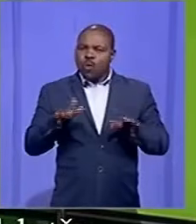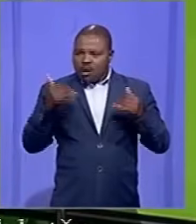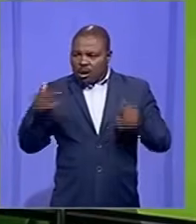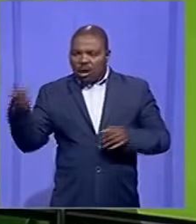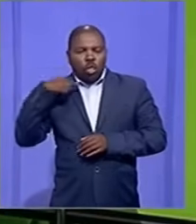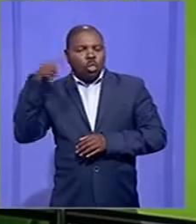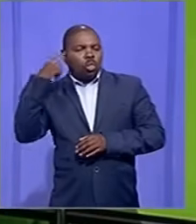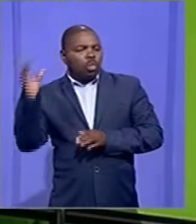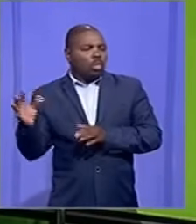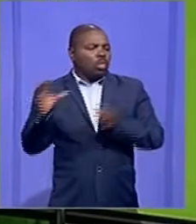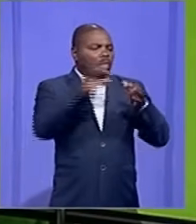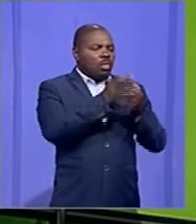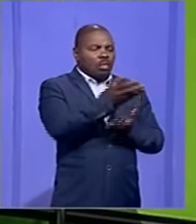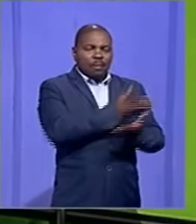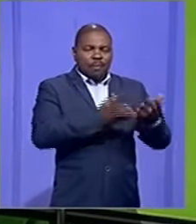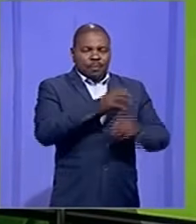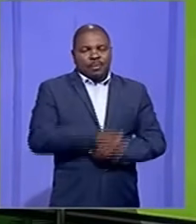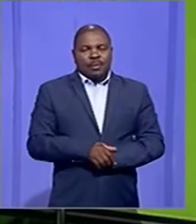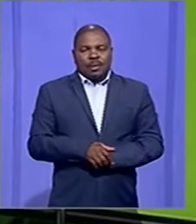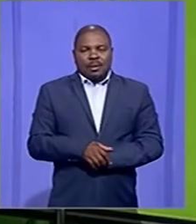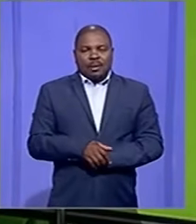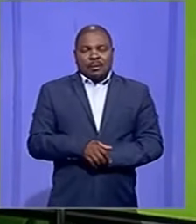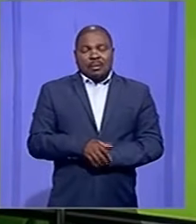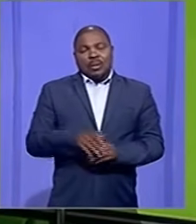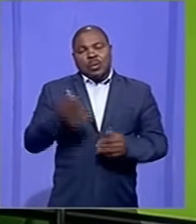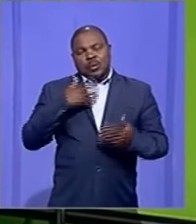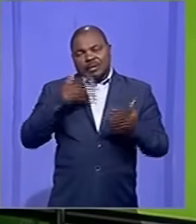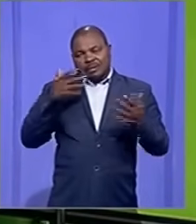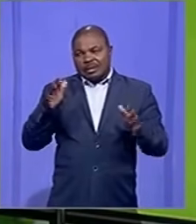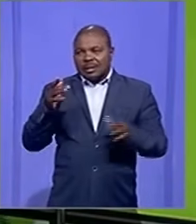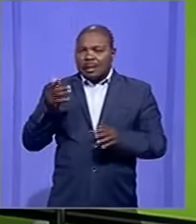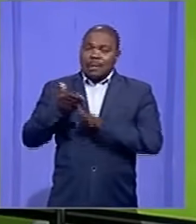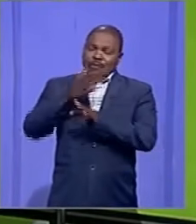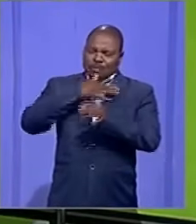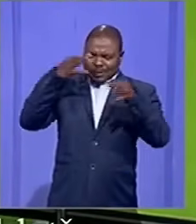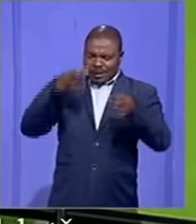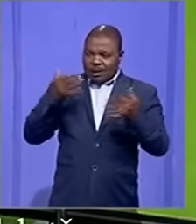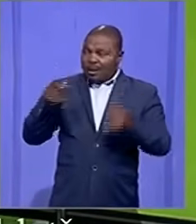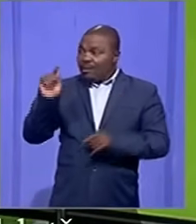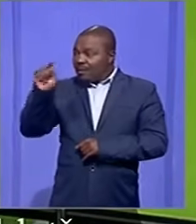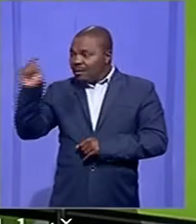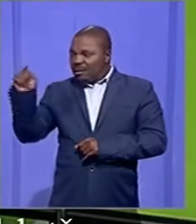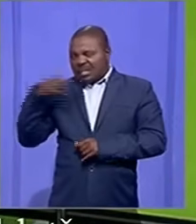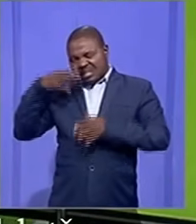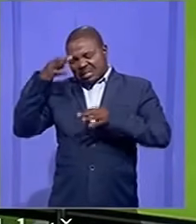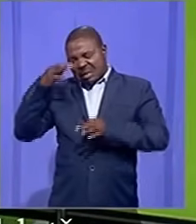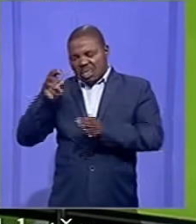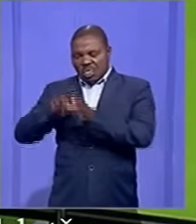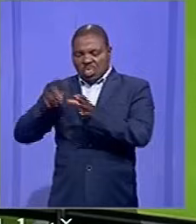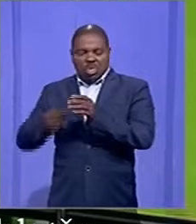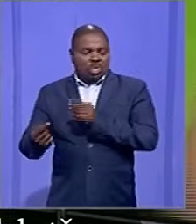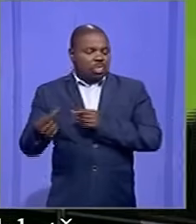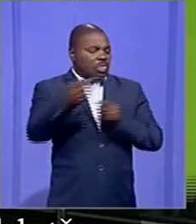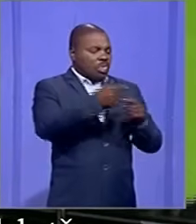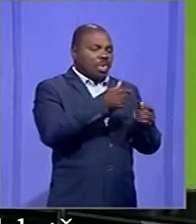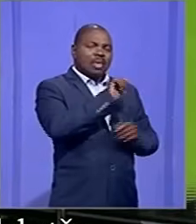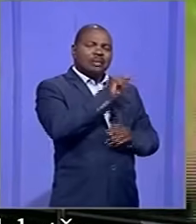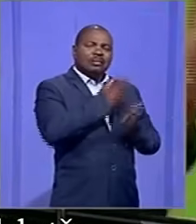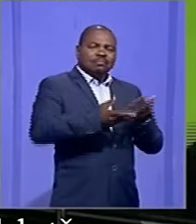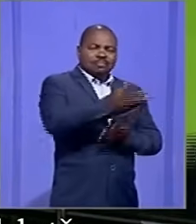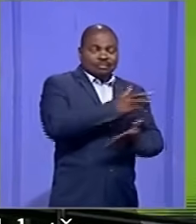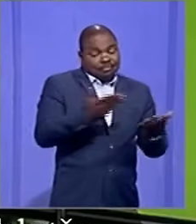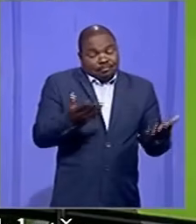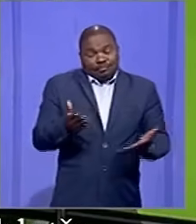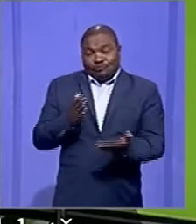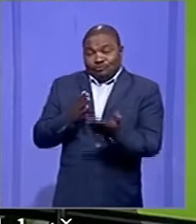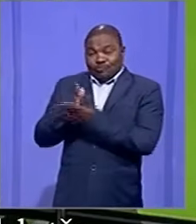okay, fine, people, some party have decided to go and negotiate, and it is their right. And I think if you look at it, it is their